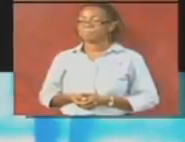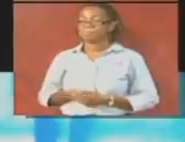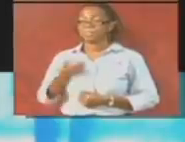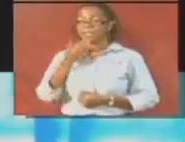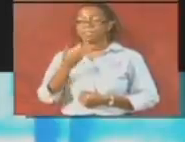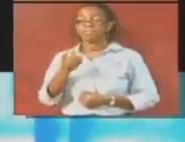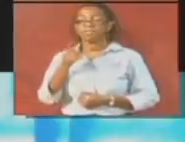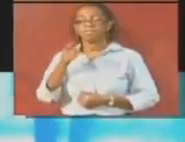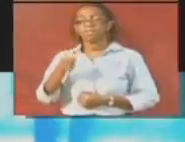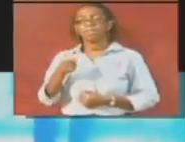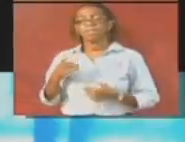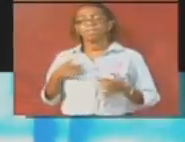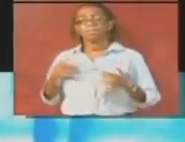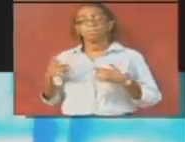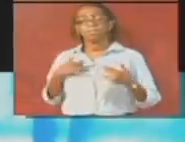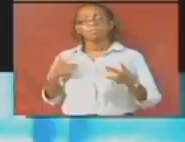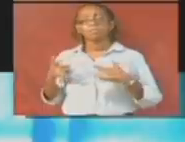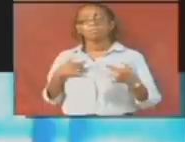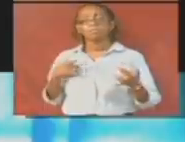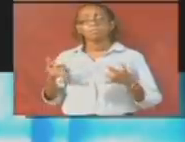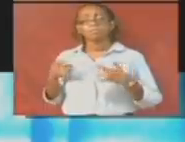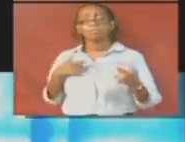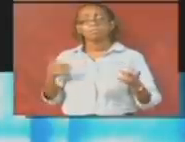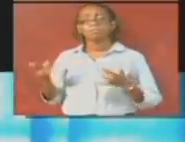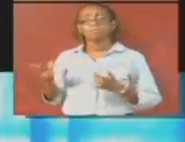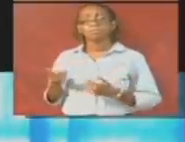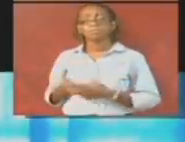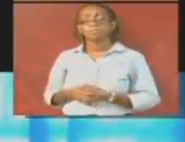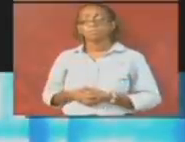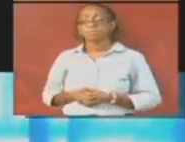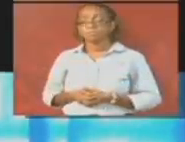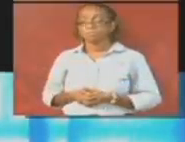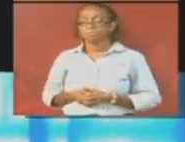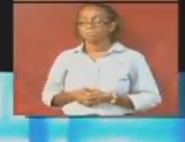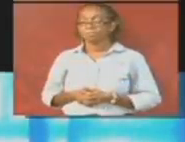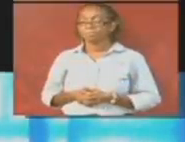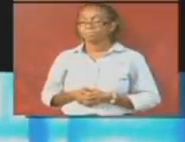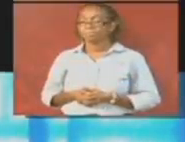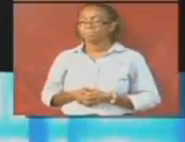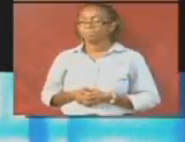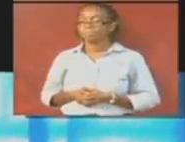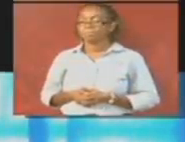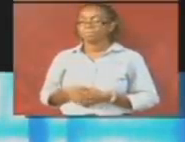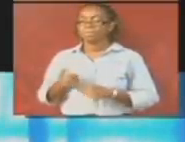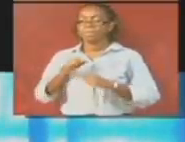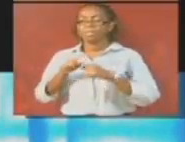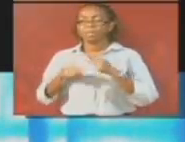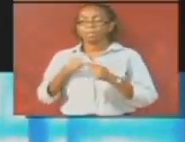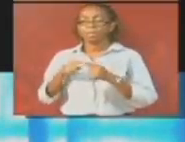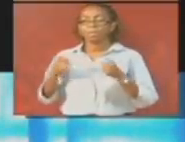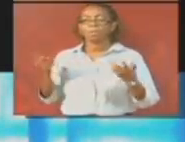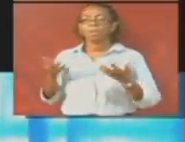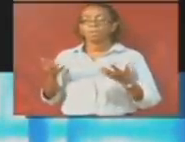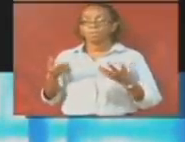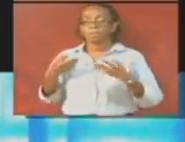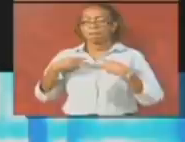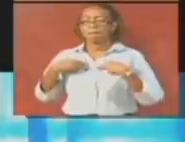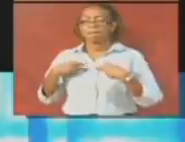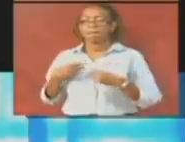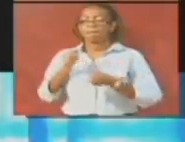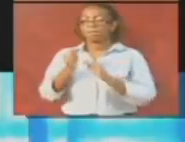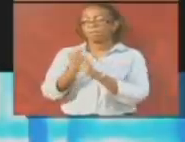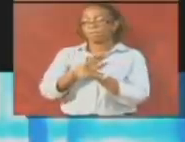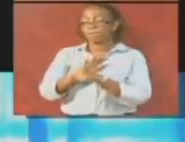over the potential of creating a pandemic within a pandemic as it pertains to the public health